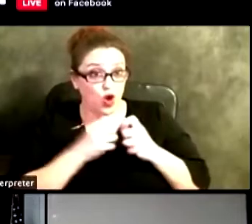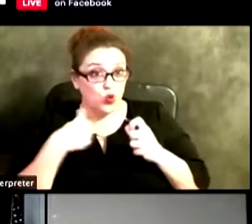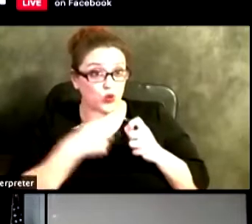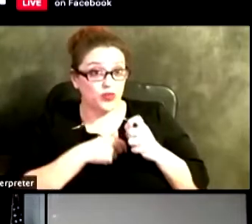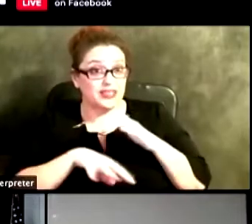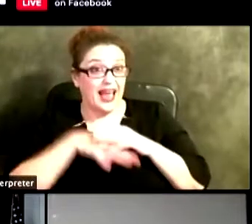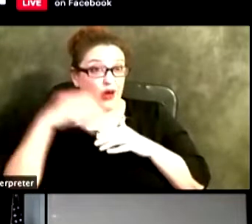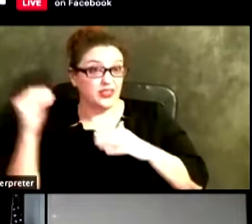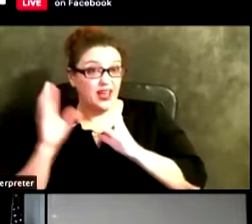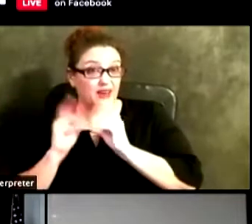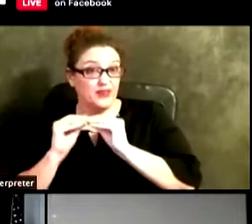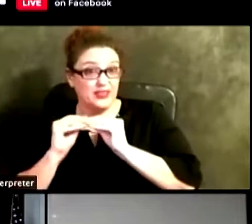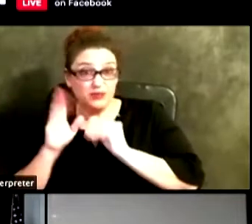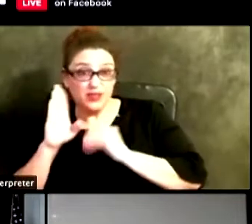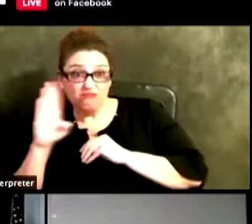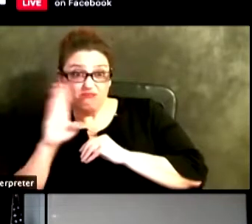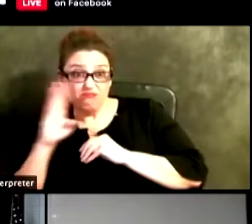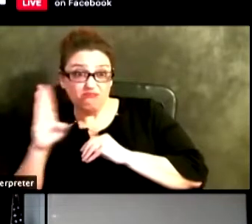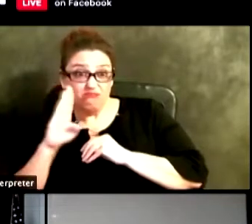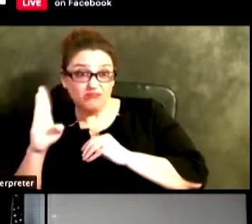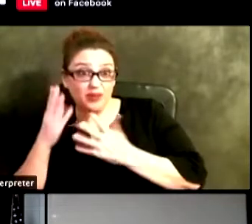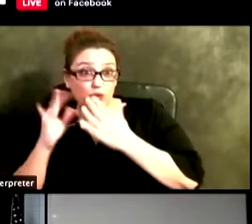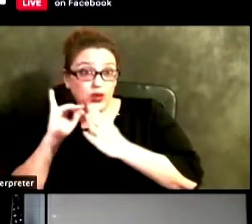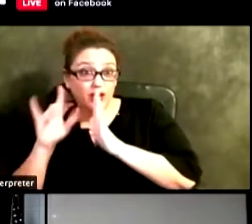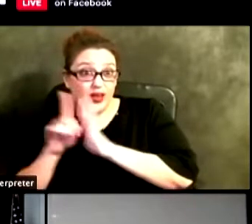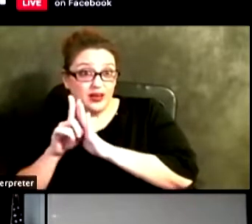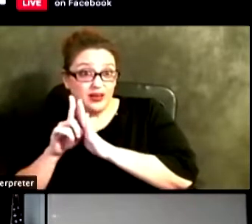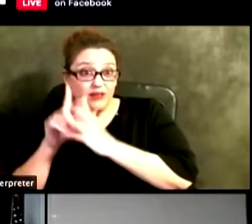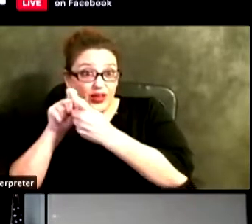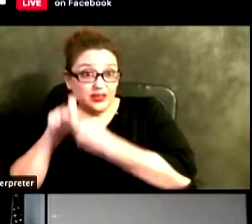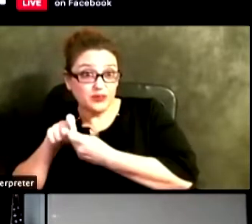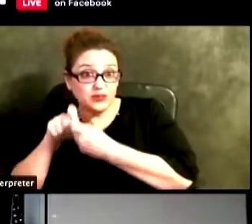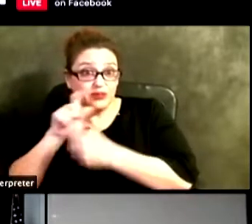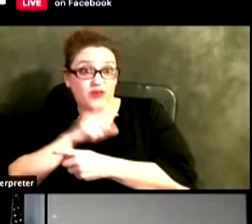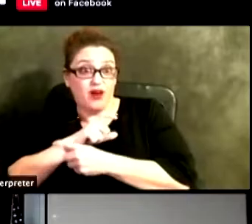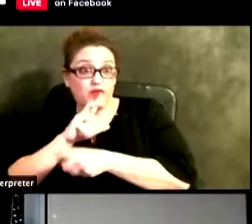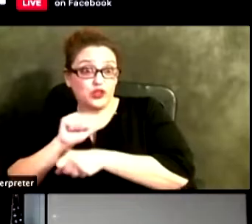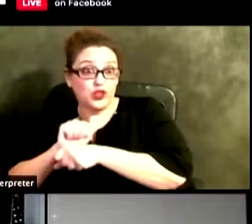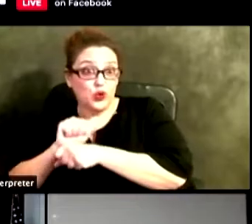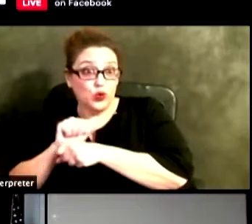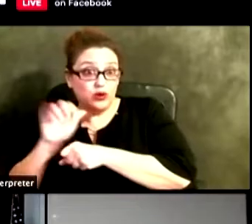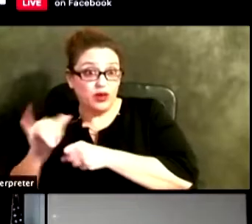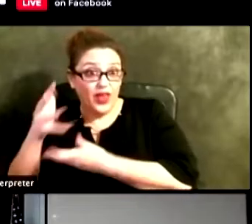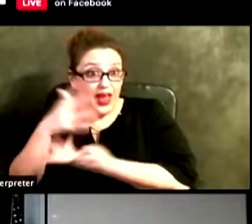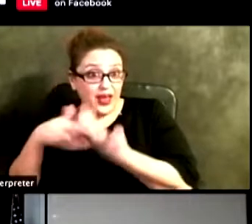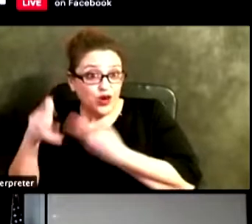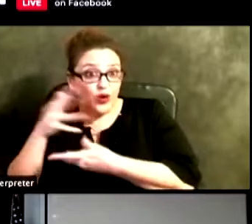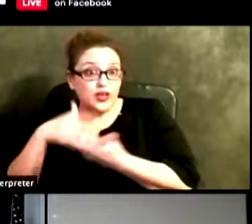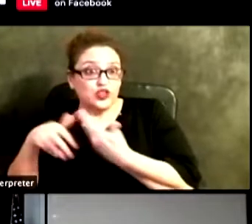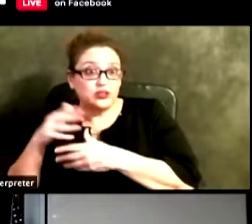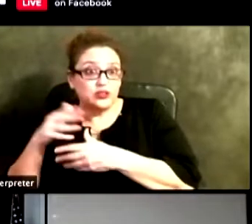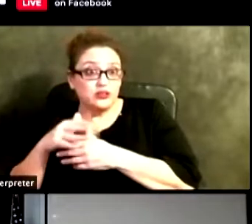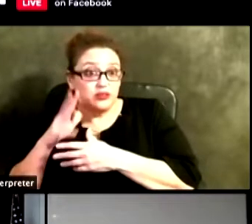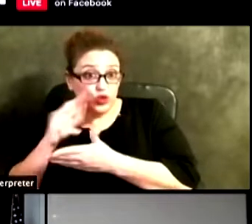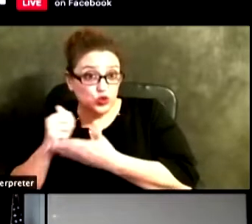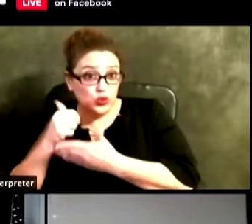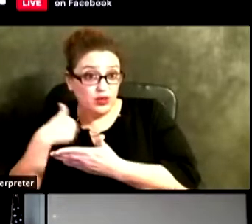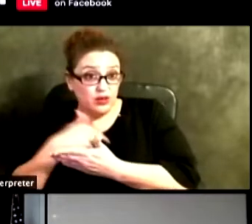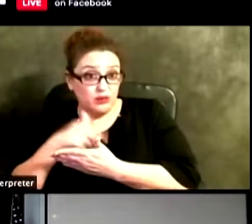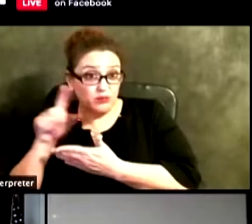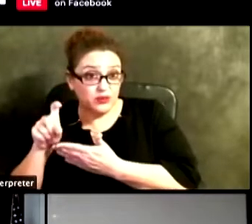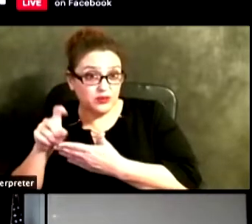some particulars, and if we can identify specific officers that worked on that interaction or those interactions? Maybe